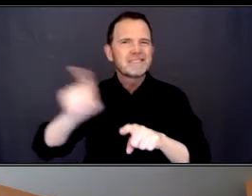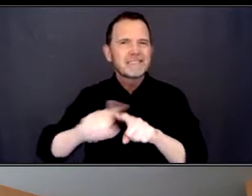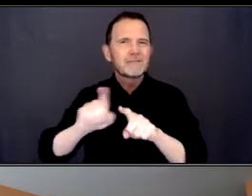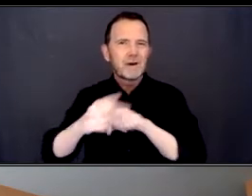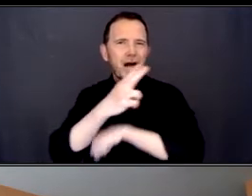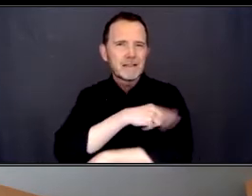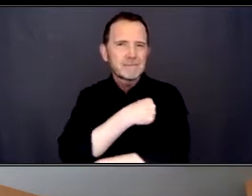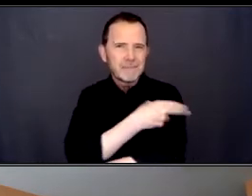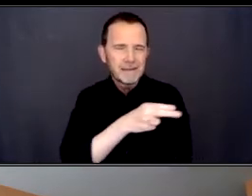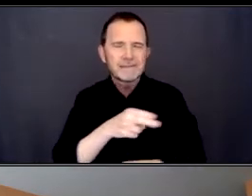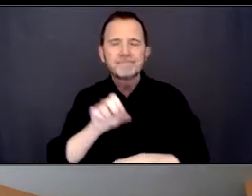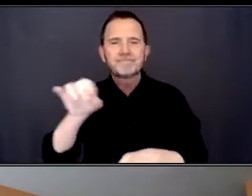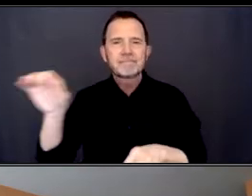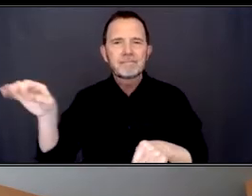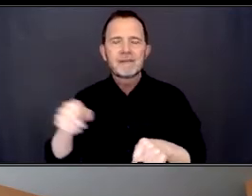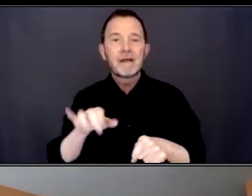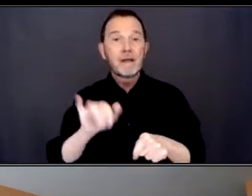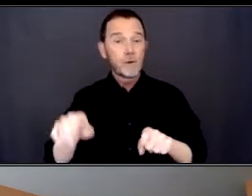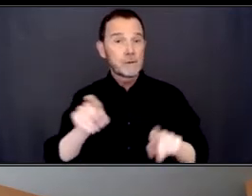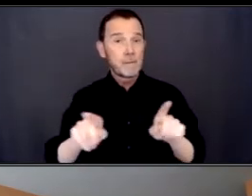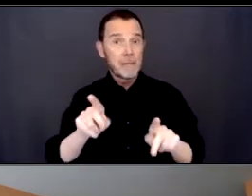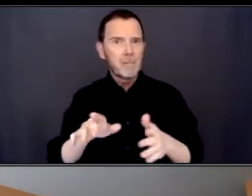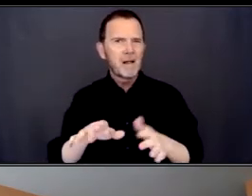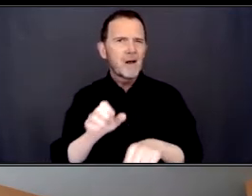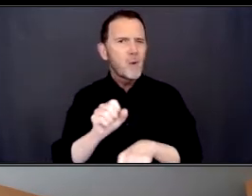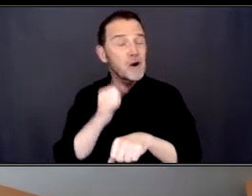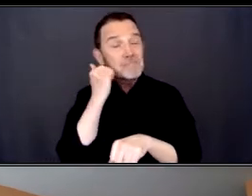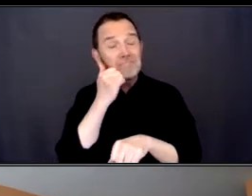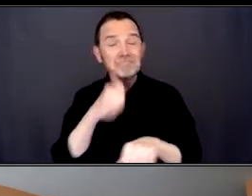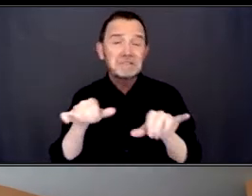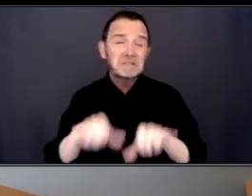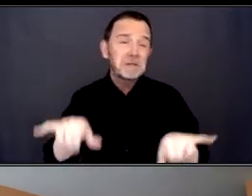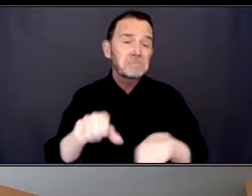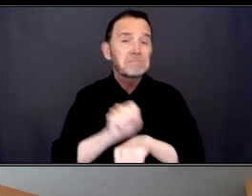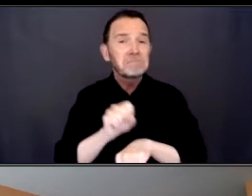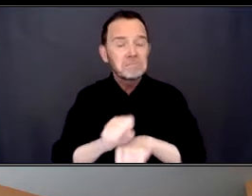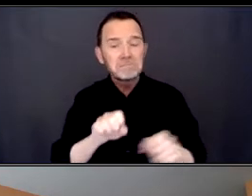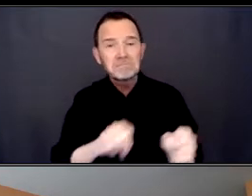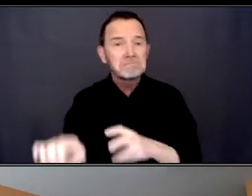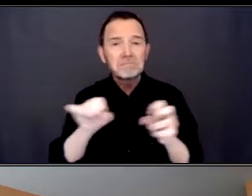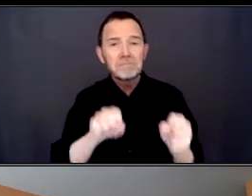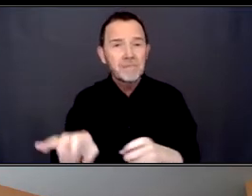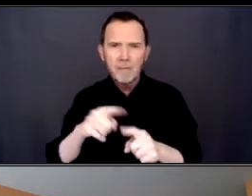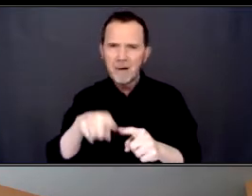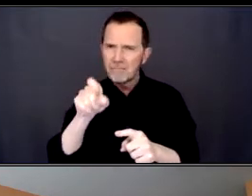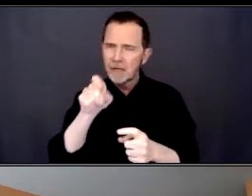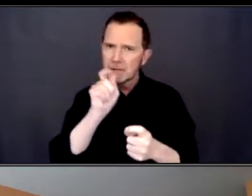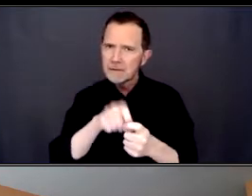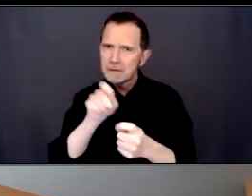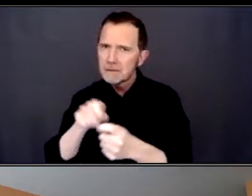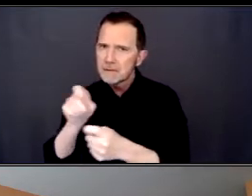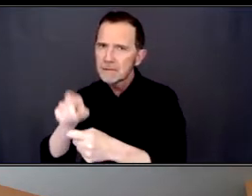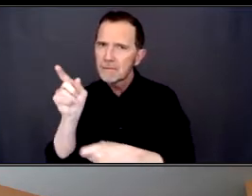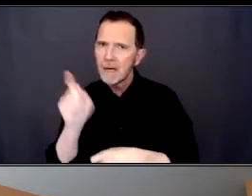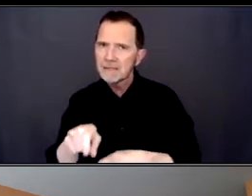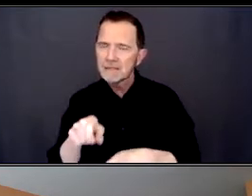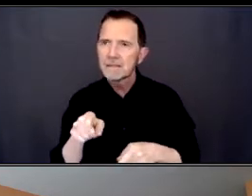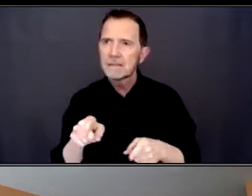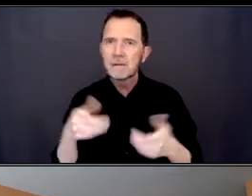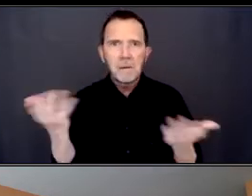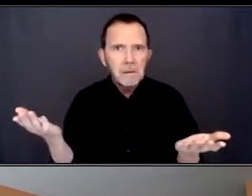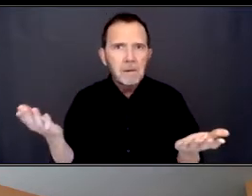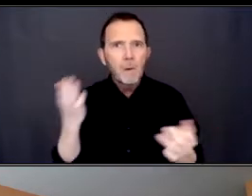are used to doing very repetitive work and work that's pretty exact, if you will. So one of the things we try to do is really to go out